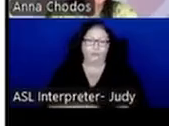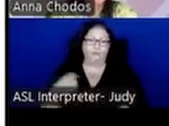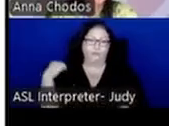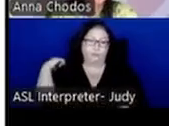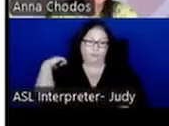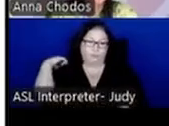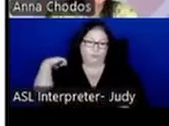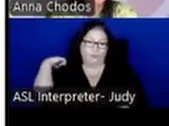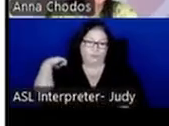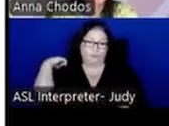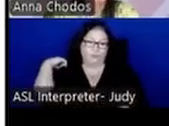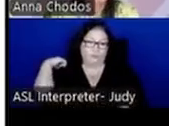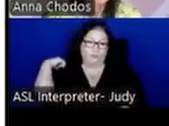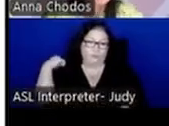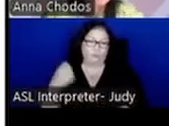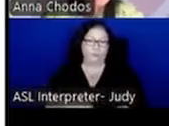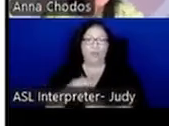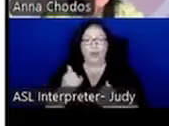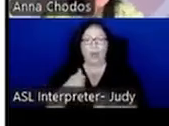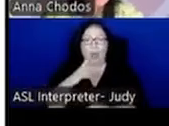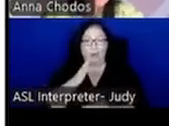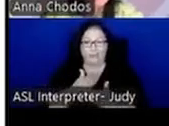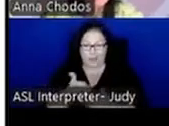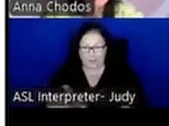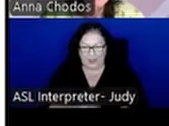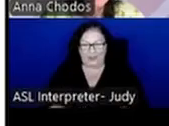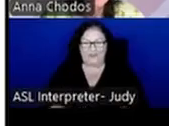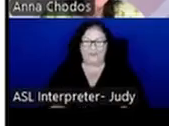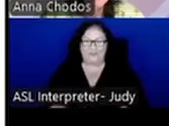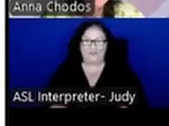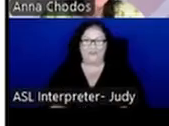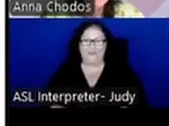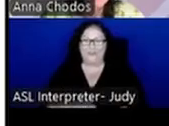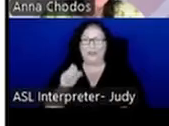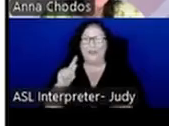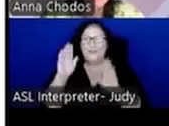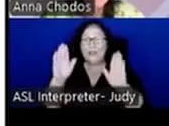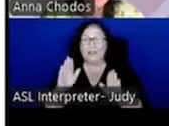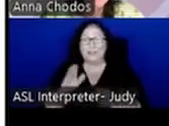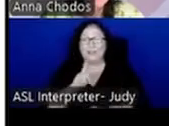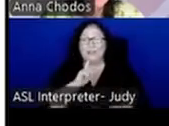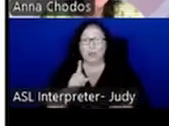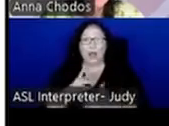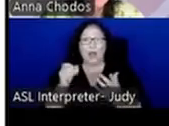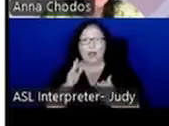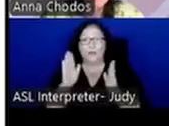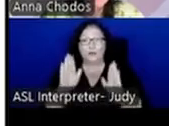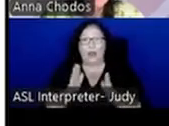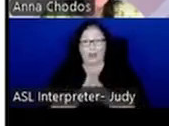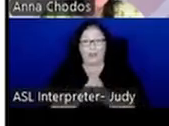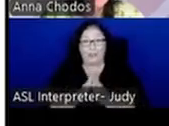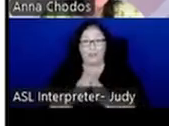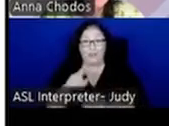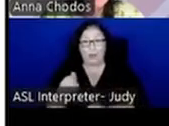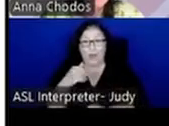And I'll stop there. Fantastic. Well, certainly a lot of really great initiatives that you all have in New Hampshire. So thanks so